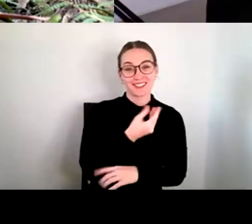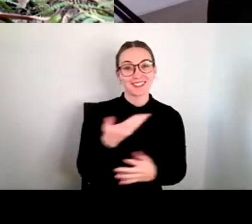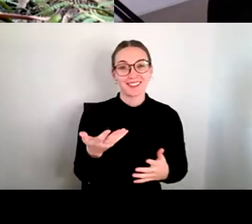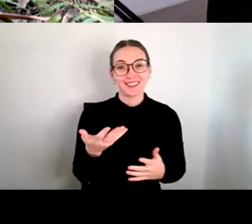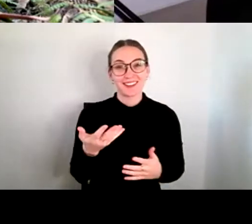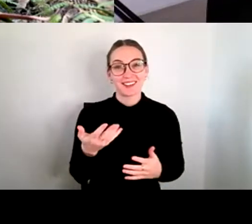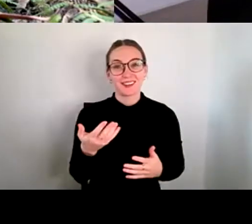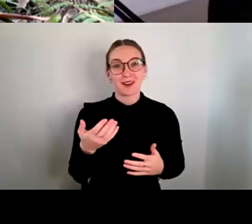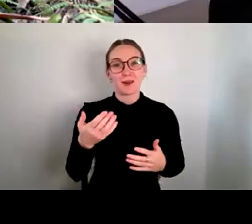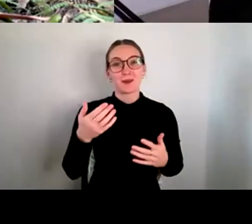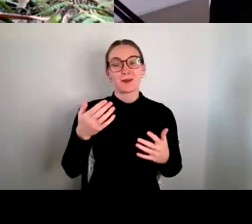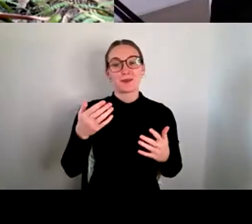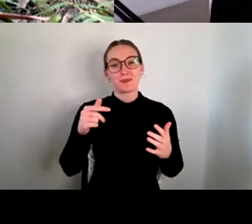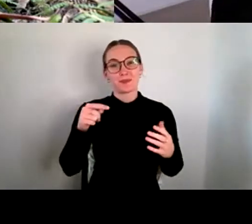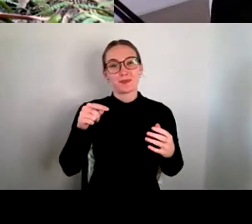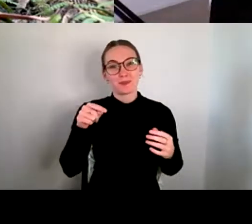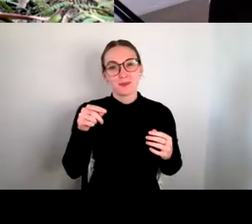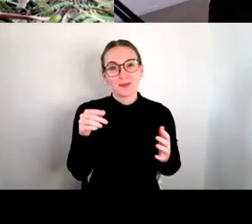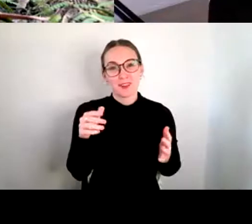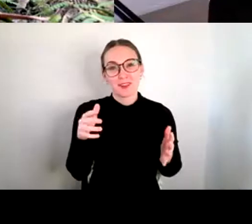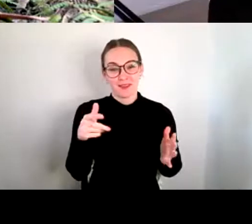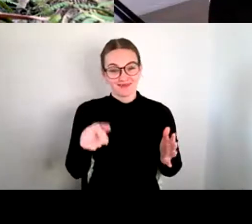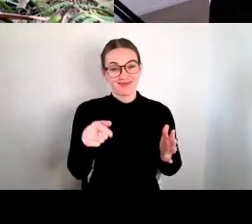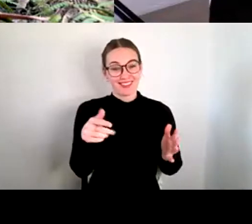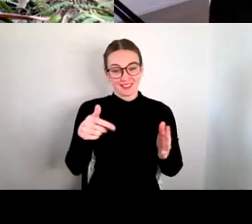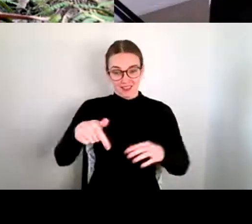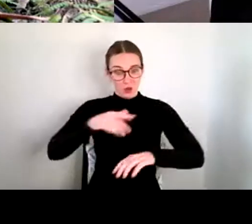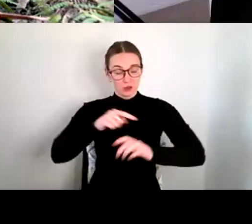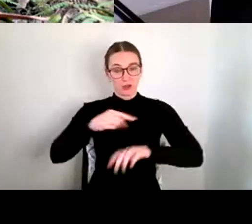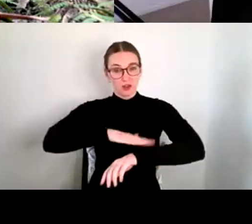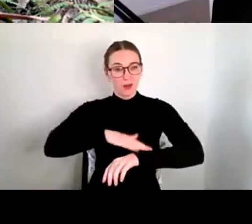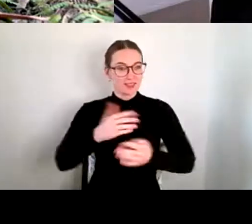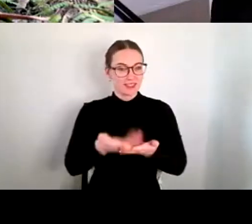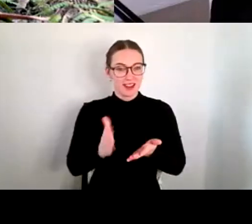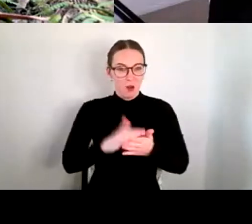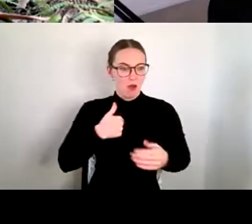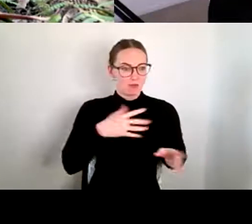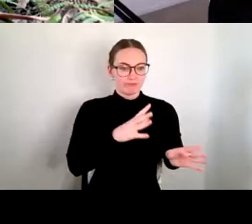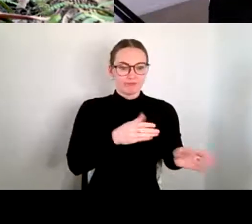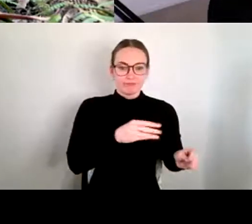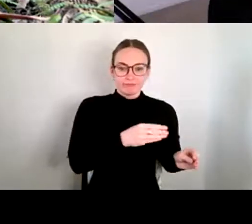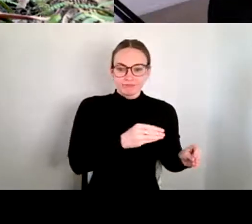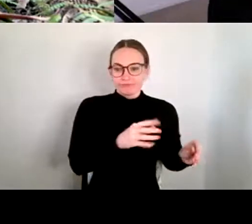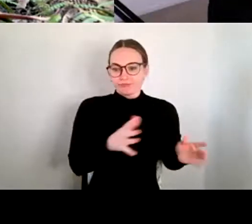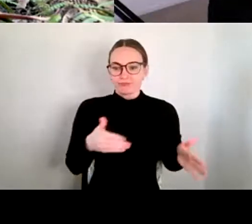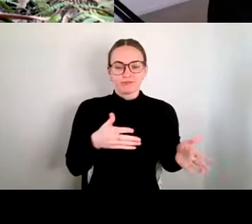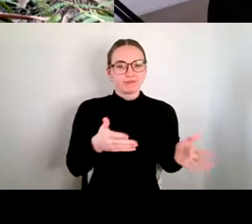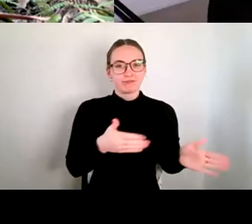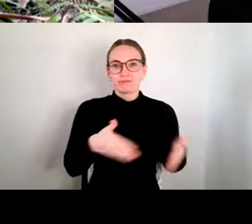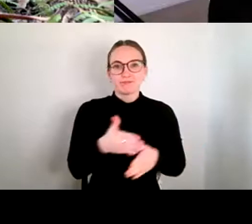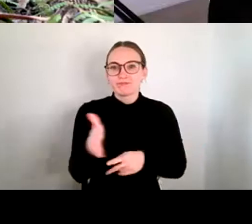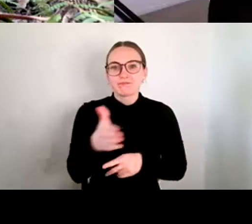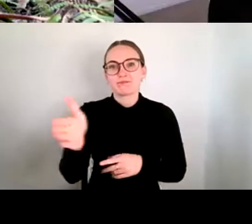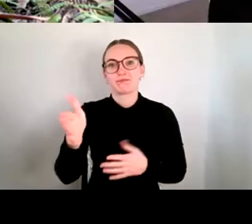moments attending to how I move from one place to another, or, you know, living on the coast here, attending